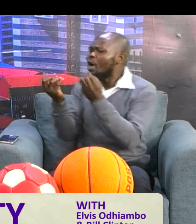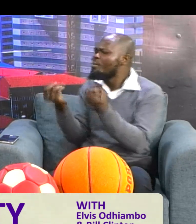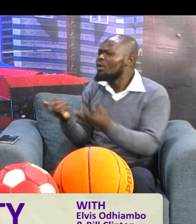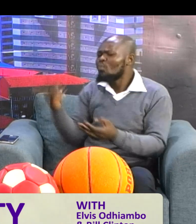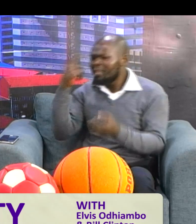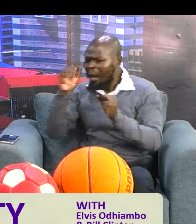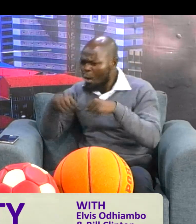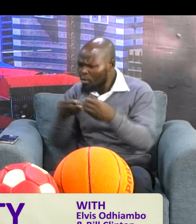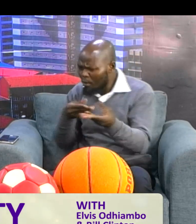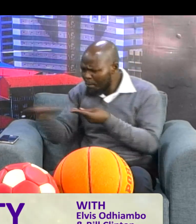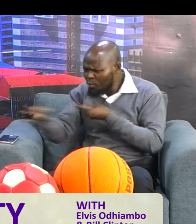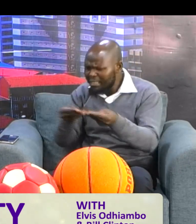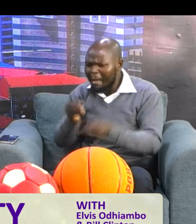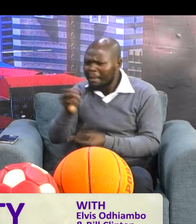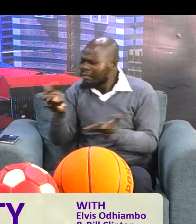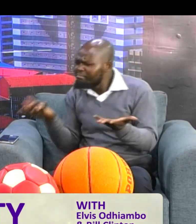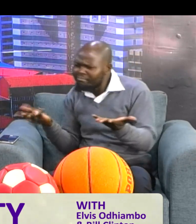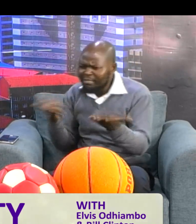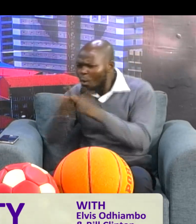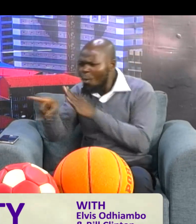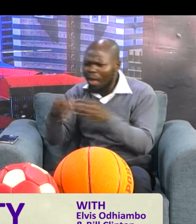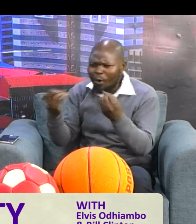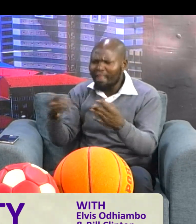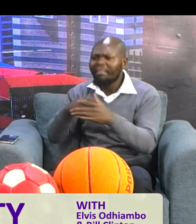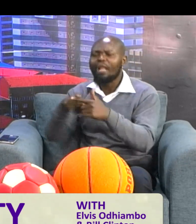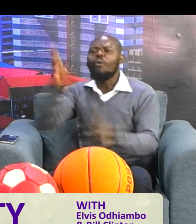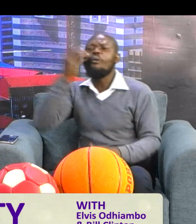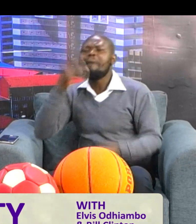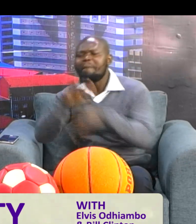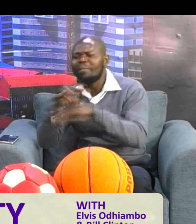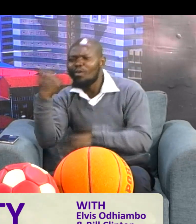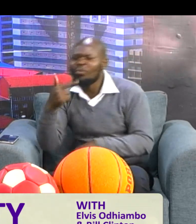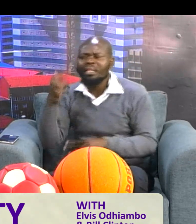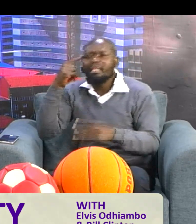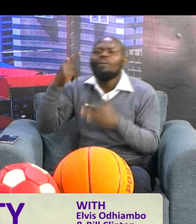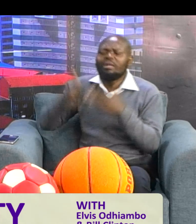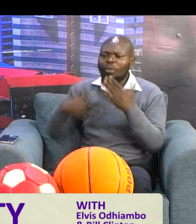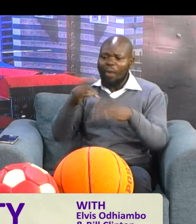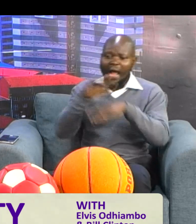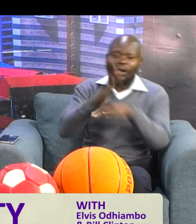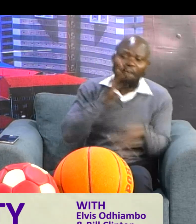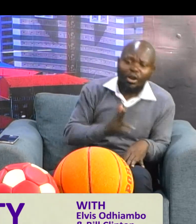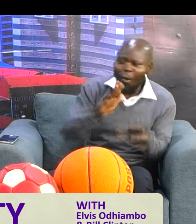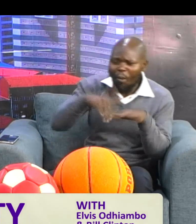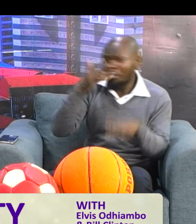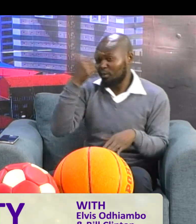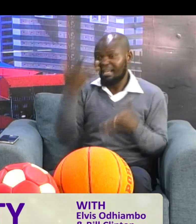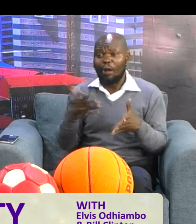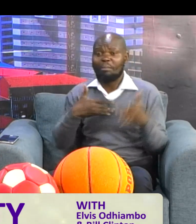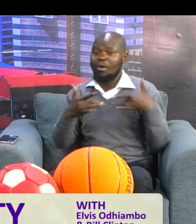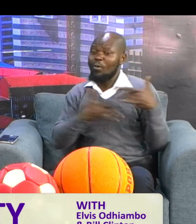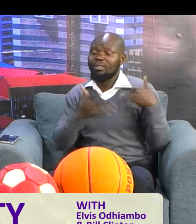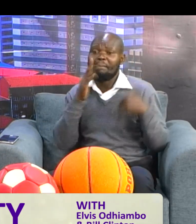Now that the defenders, how are we, supposed to, man the squad? Right. Because remember, you think